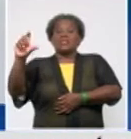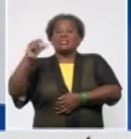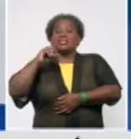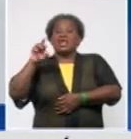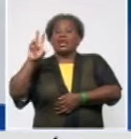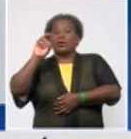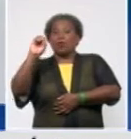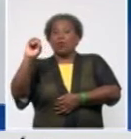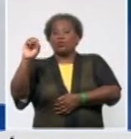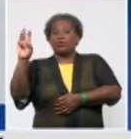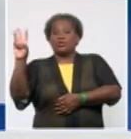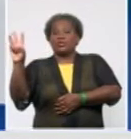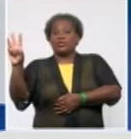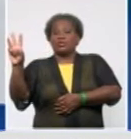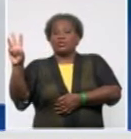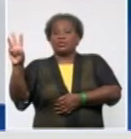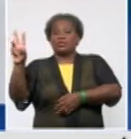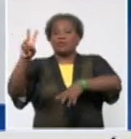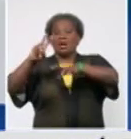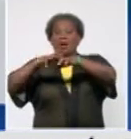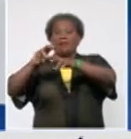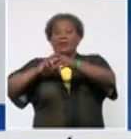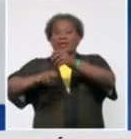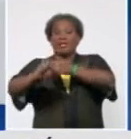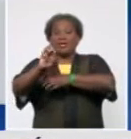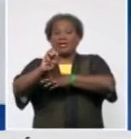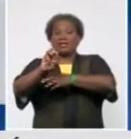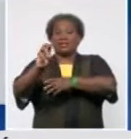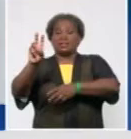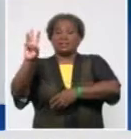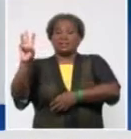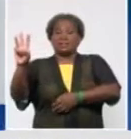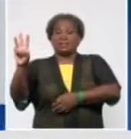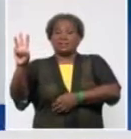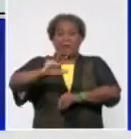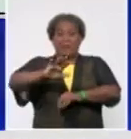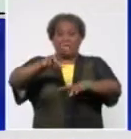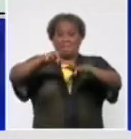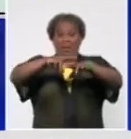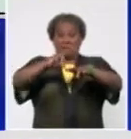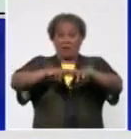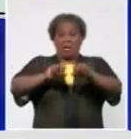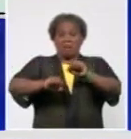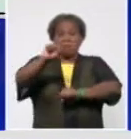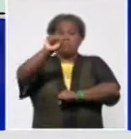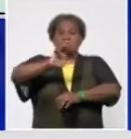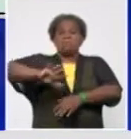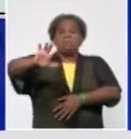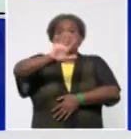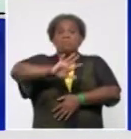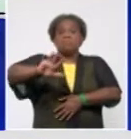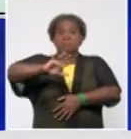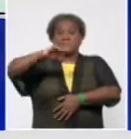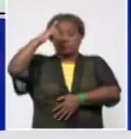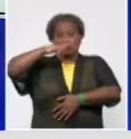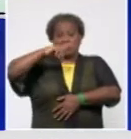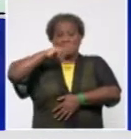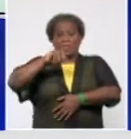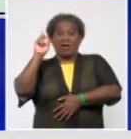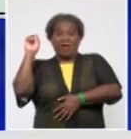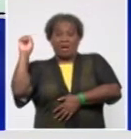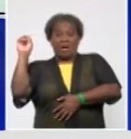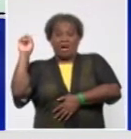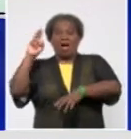Cotorro. There's a great spread of the disease in Havana province, as you can notice. I'll